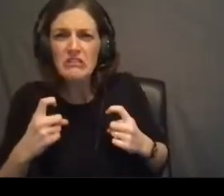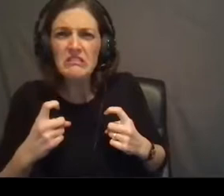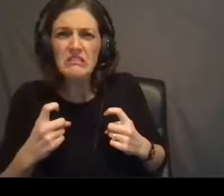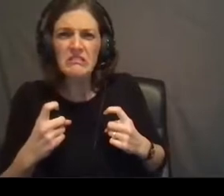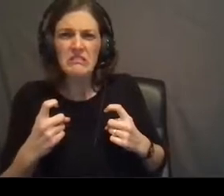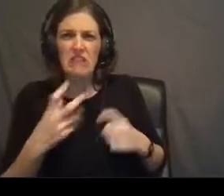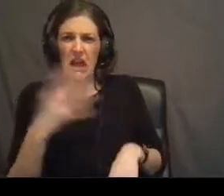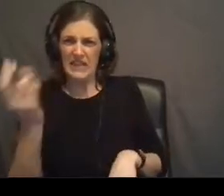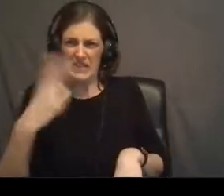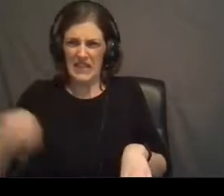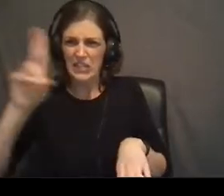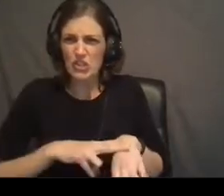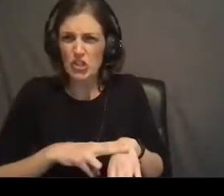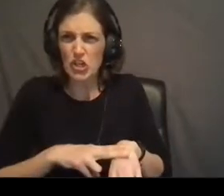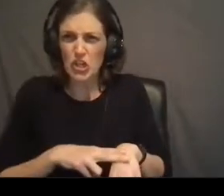nature.